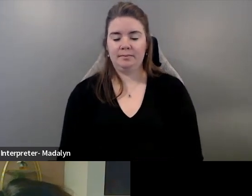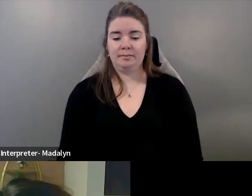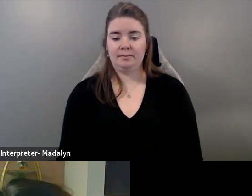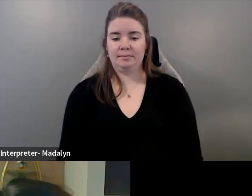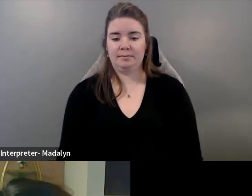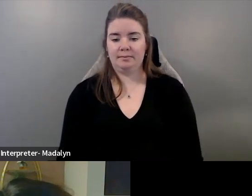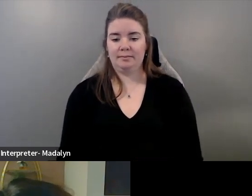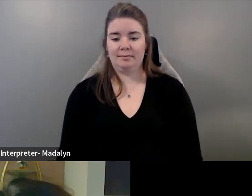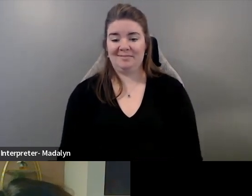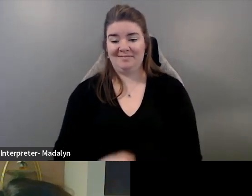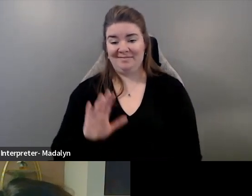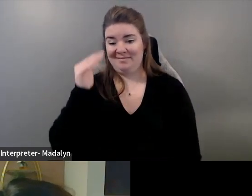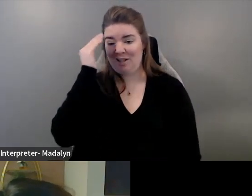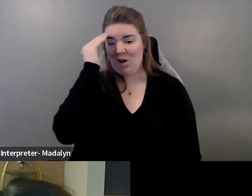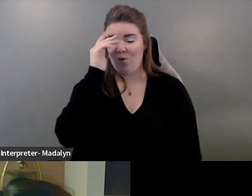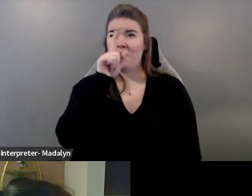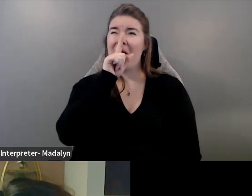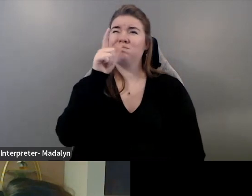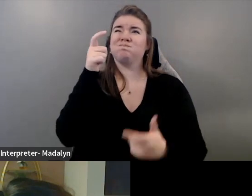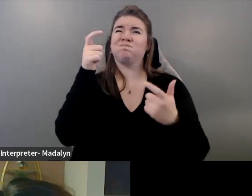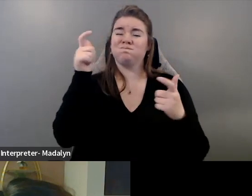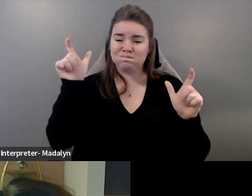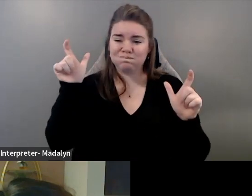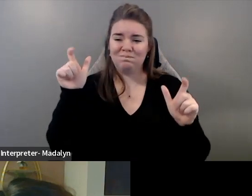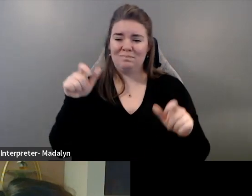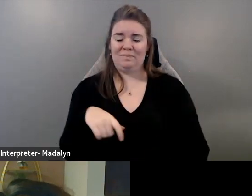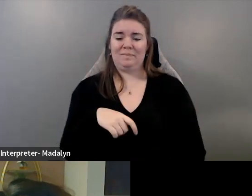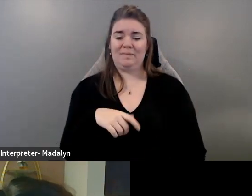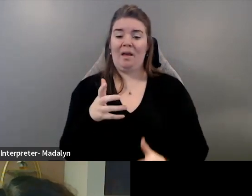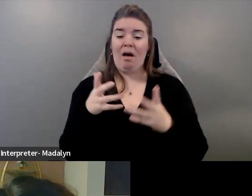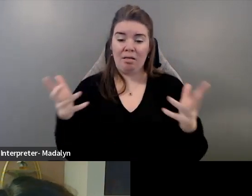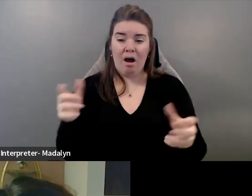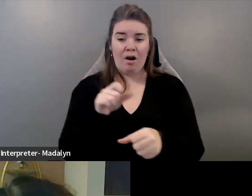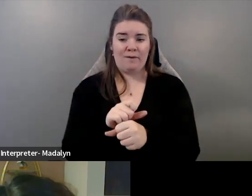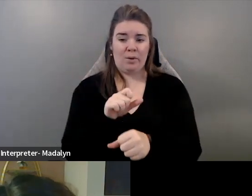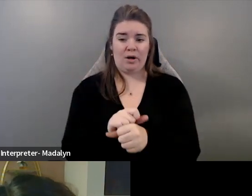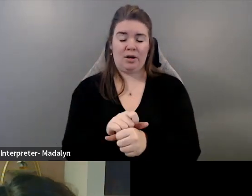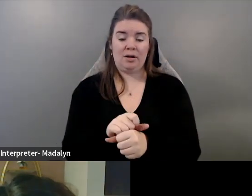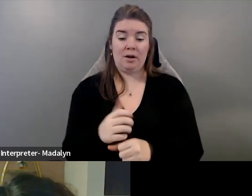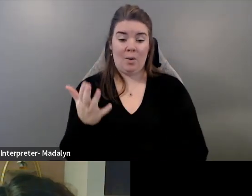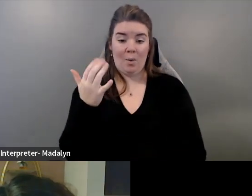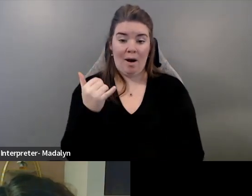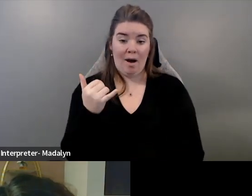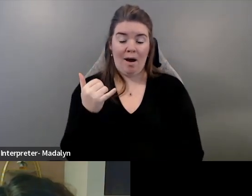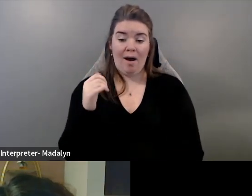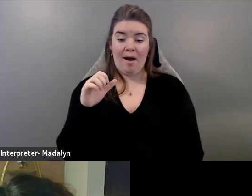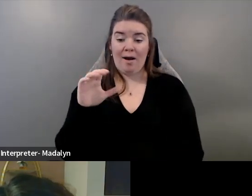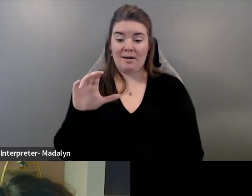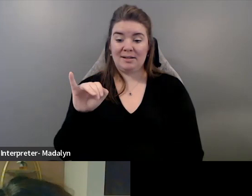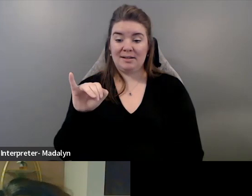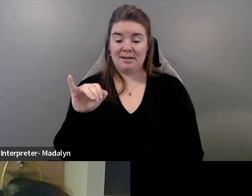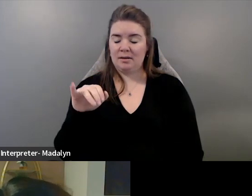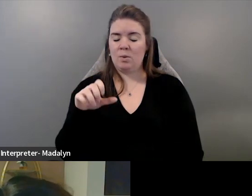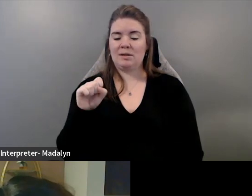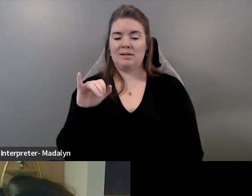say, it's huge. This is huge. It is a lot of work. This is why SILC